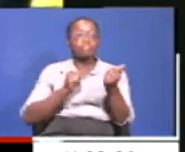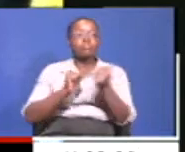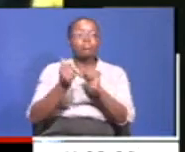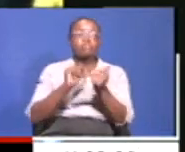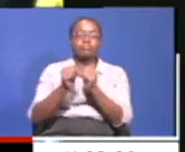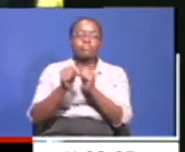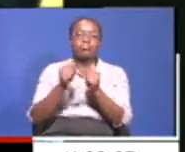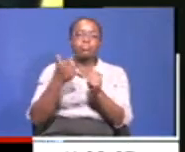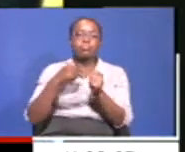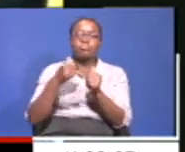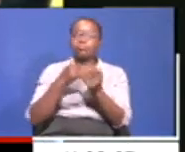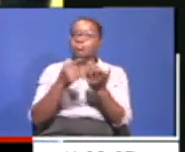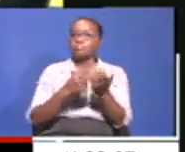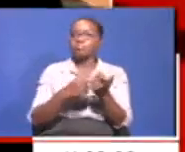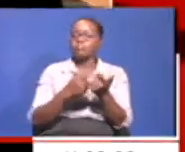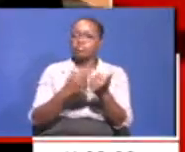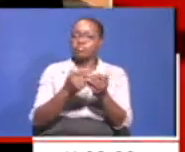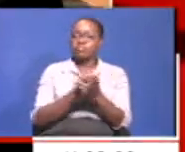is numeric.